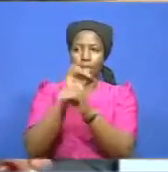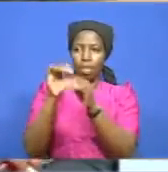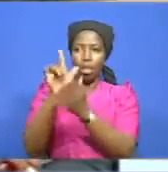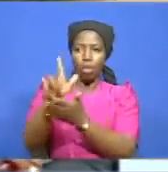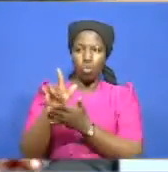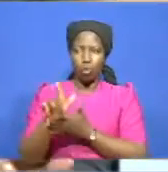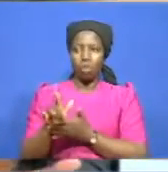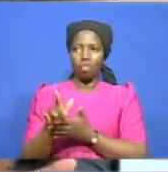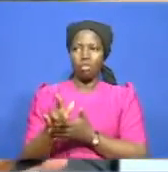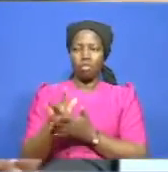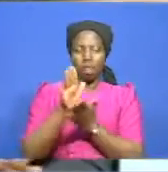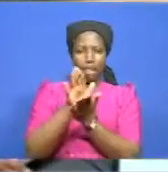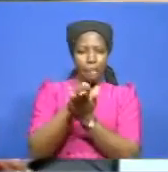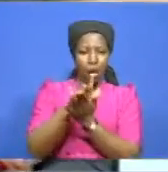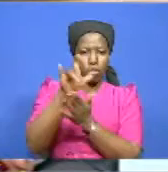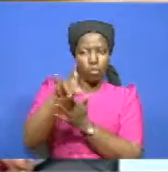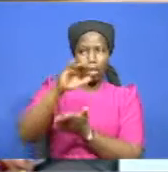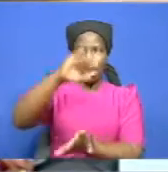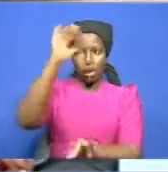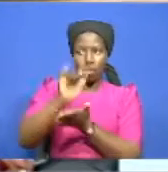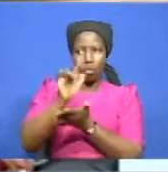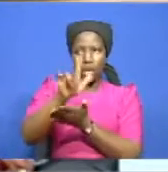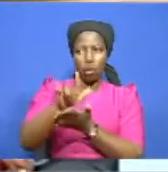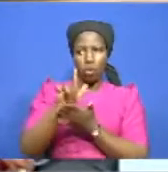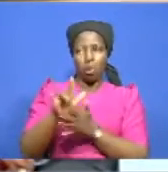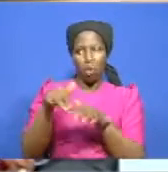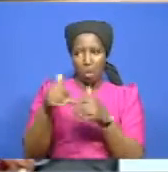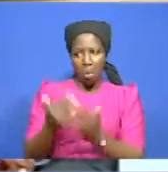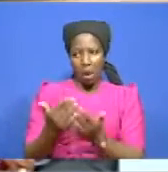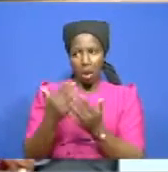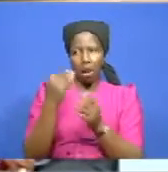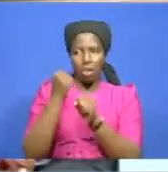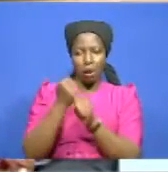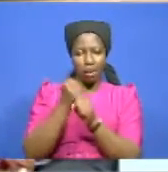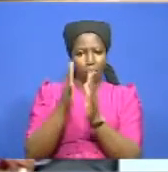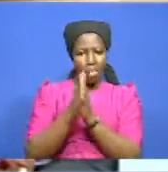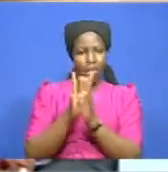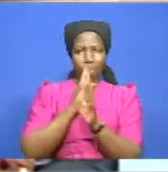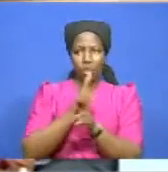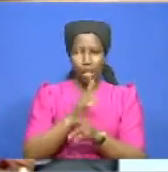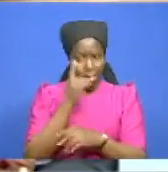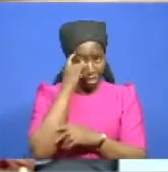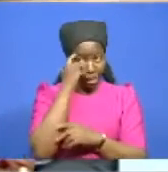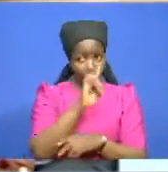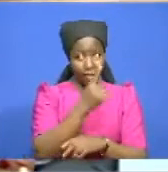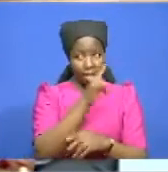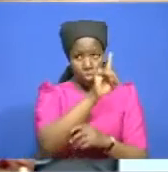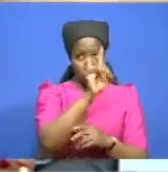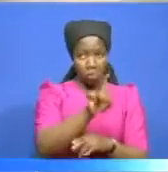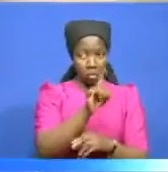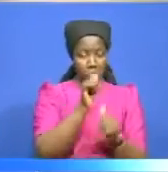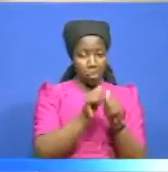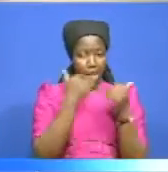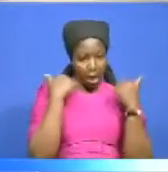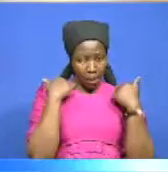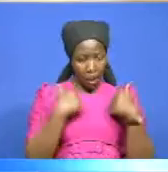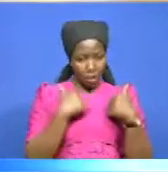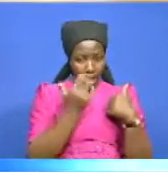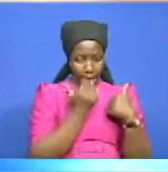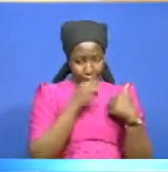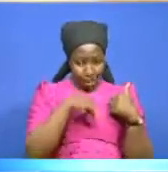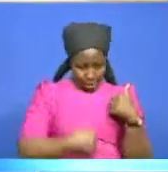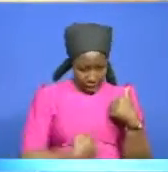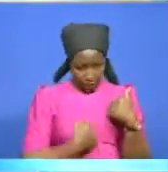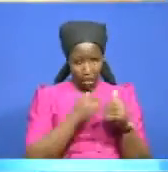reduce lending or just take risk and deal with the consequences? I think the first question that I would ask myself is our